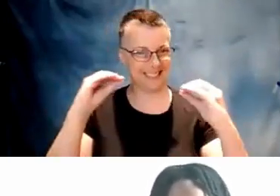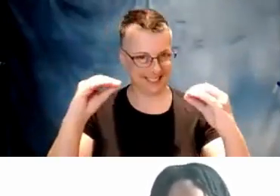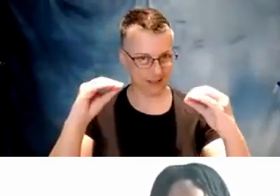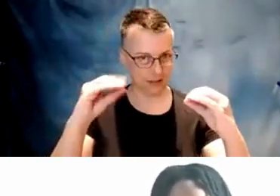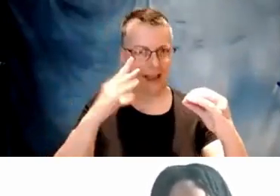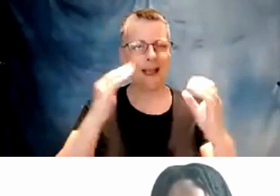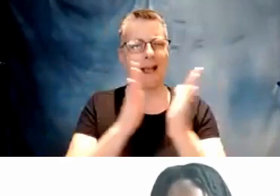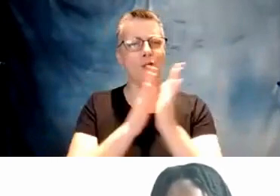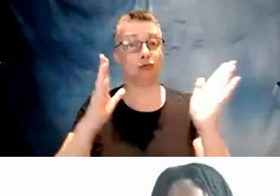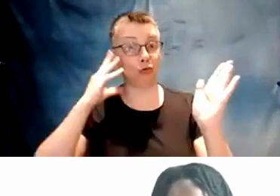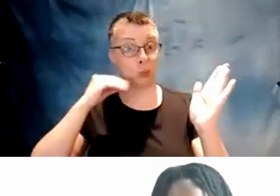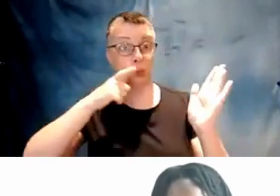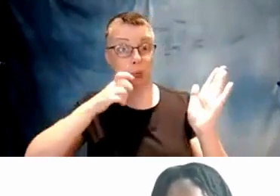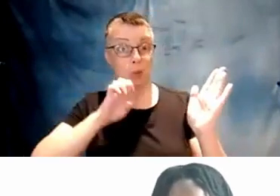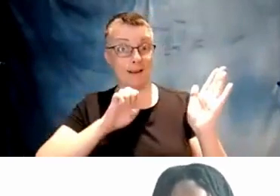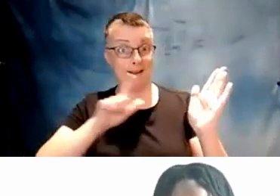general experience at BPS?